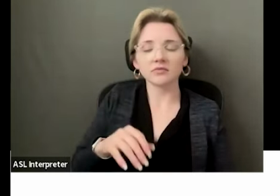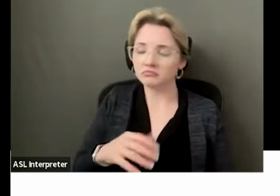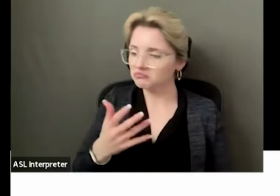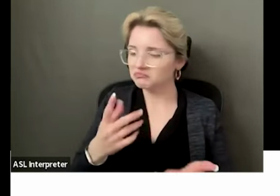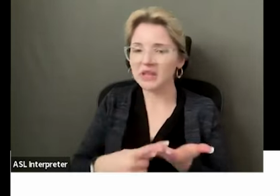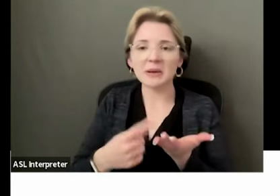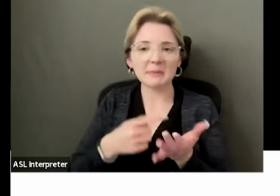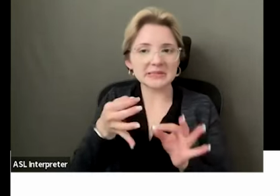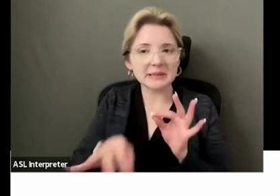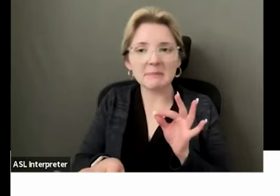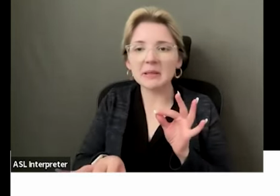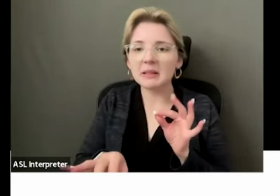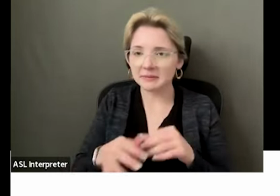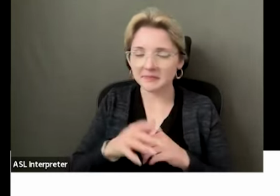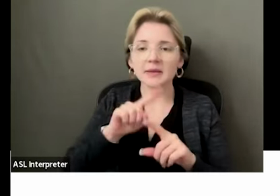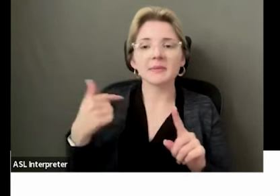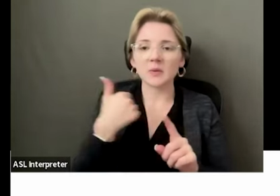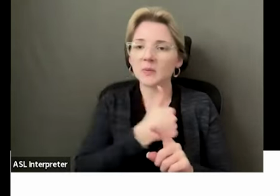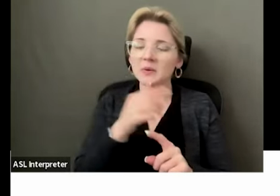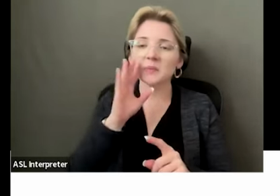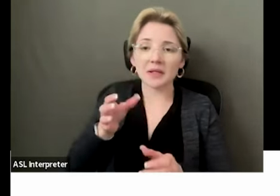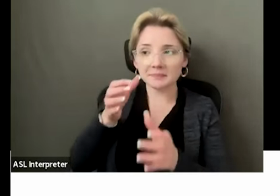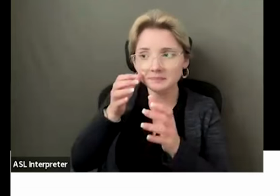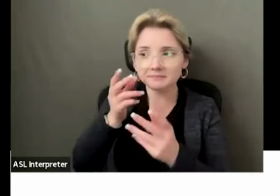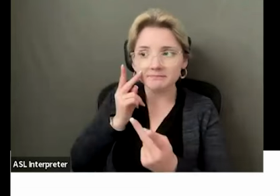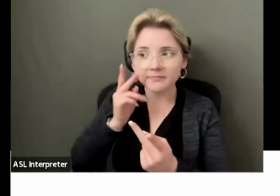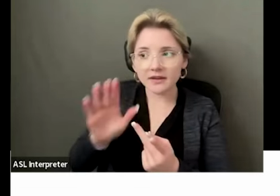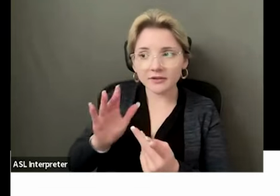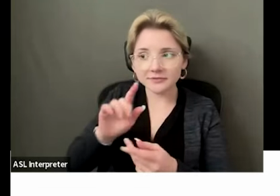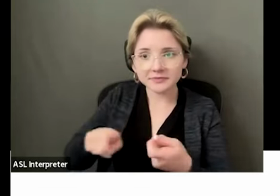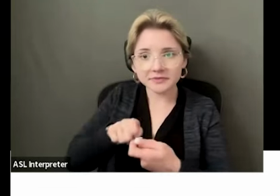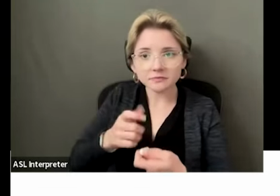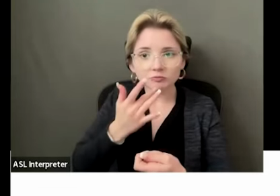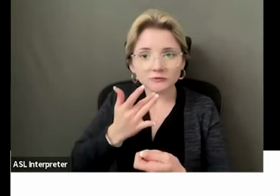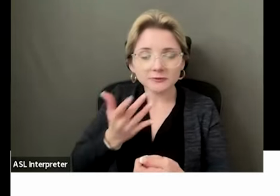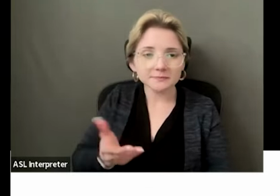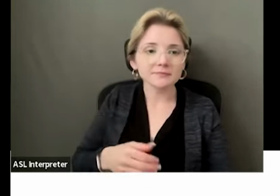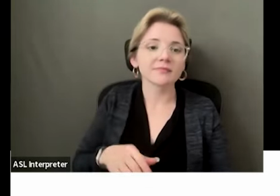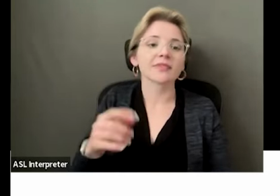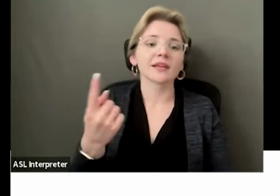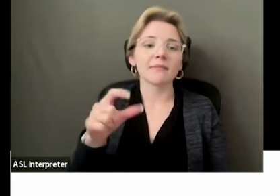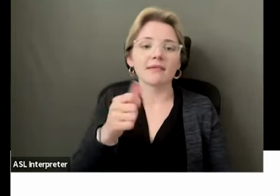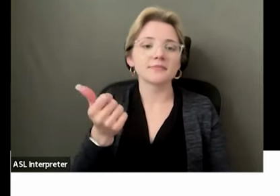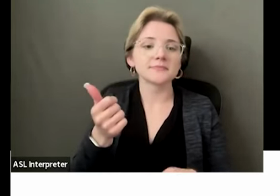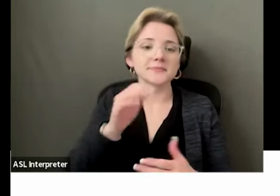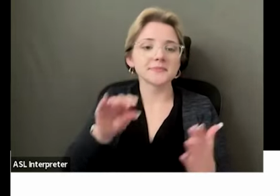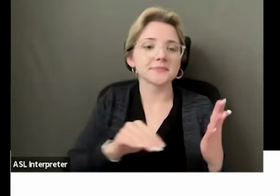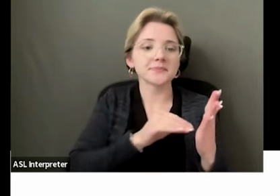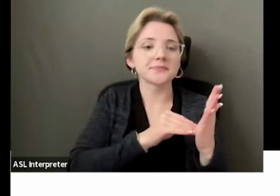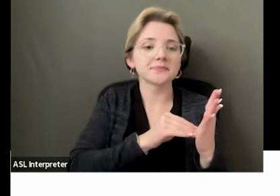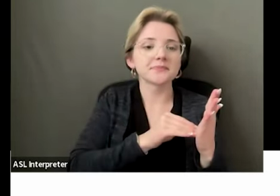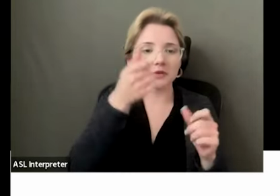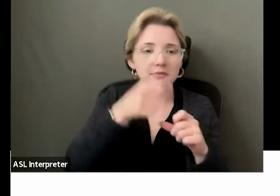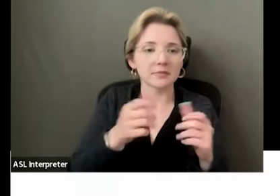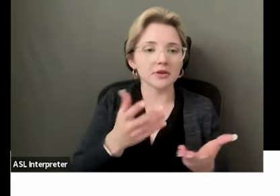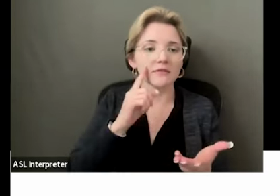also what's available, right? And so something to also note here under the imminent harm,